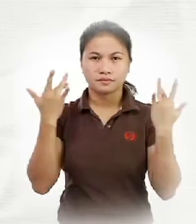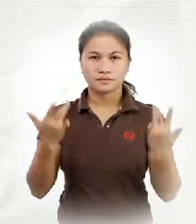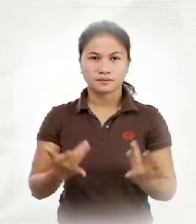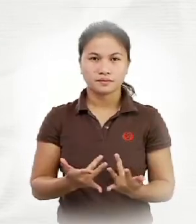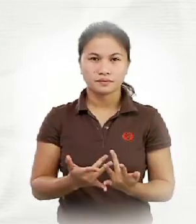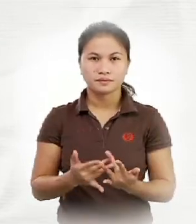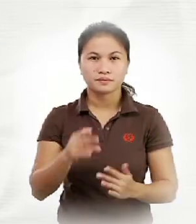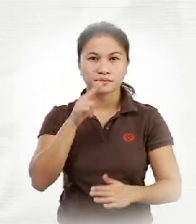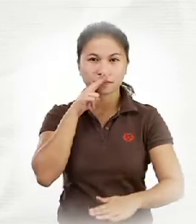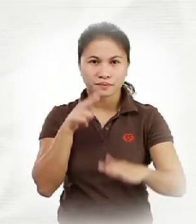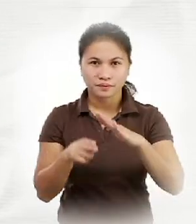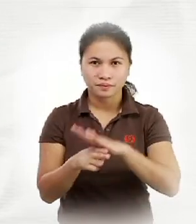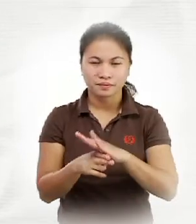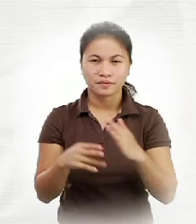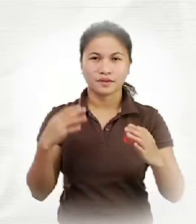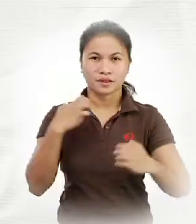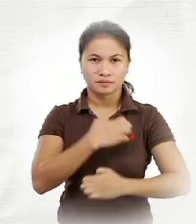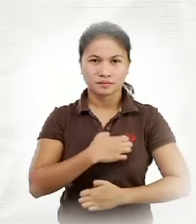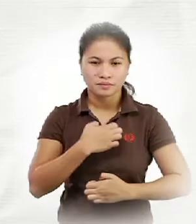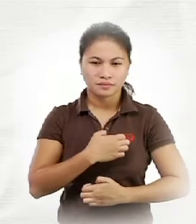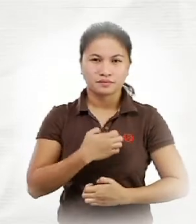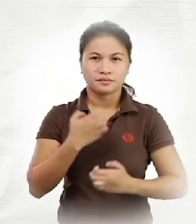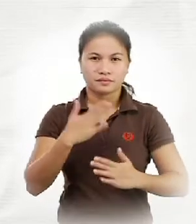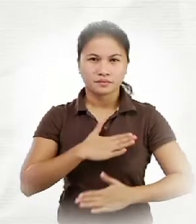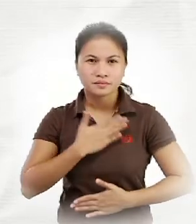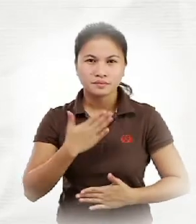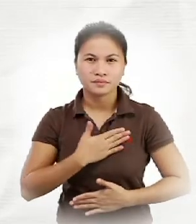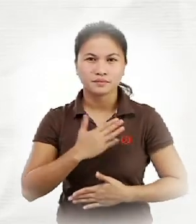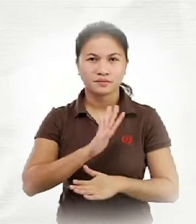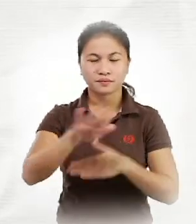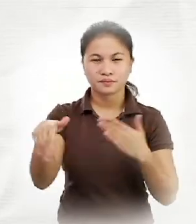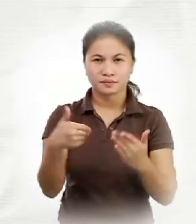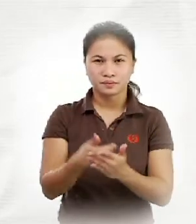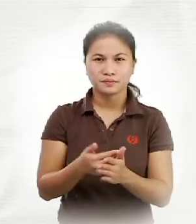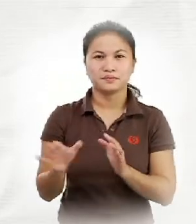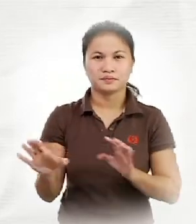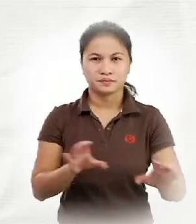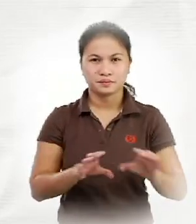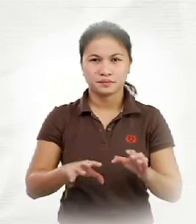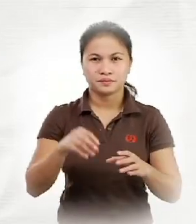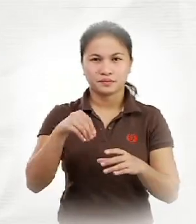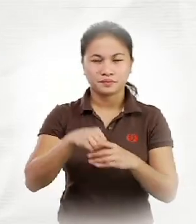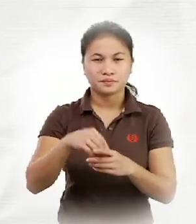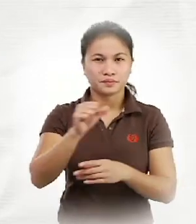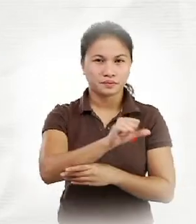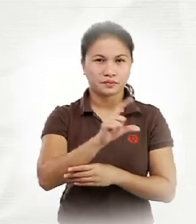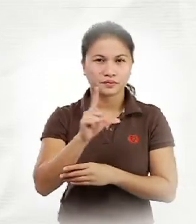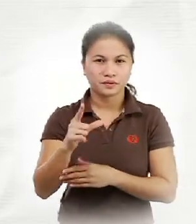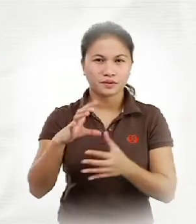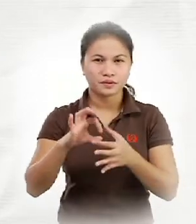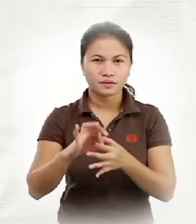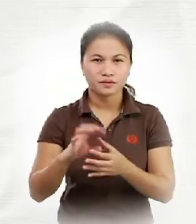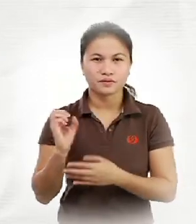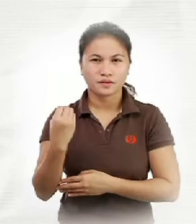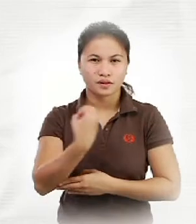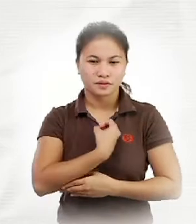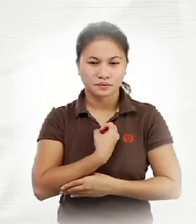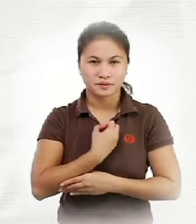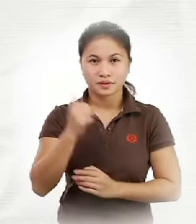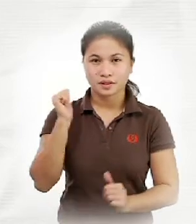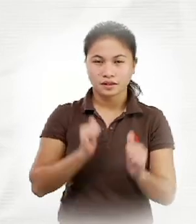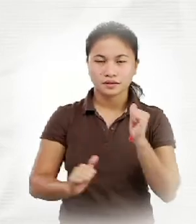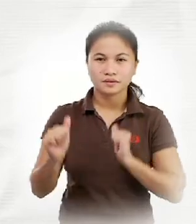humble and joyful in all our activities and in all of our caritative